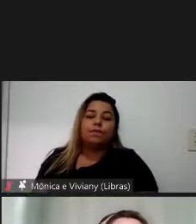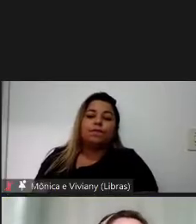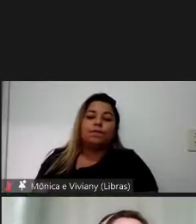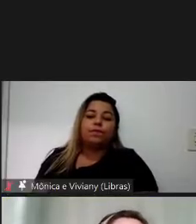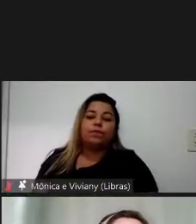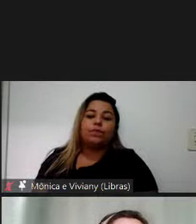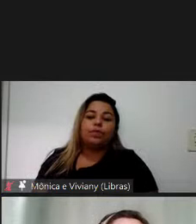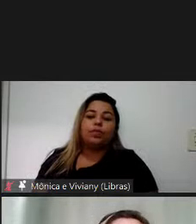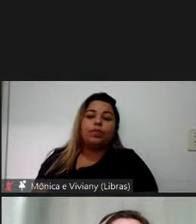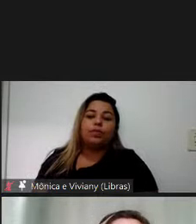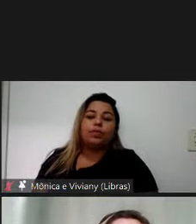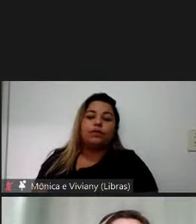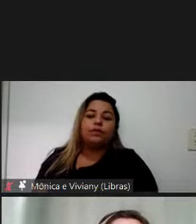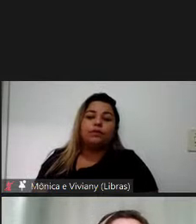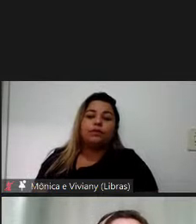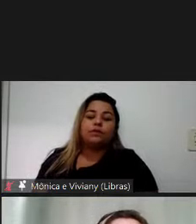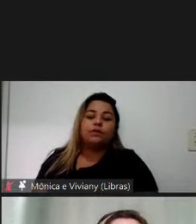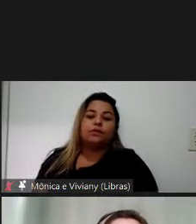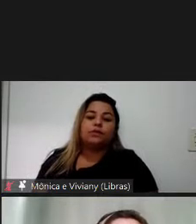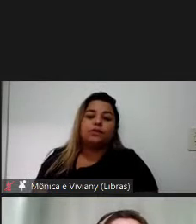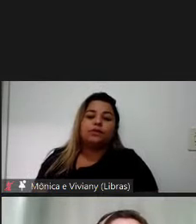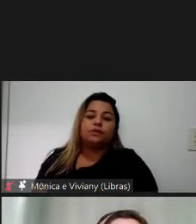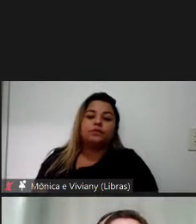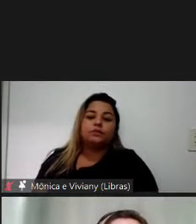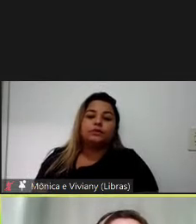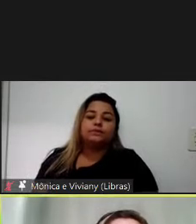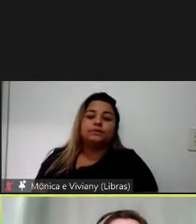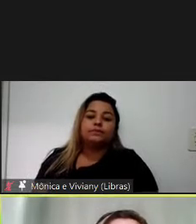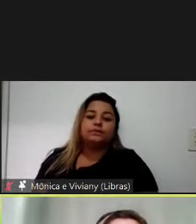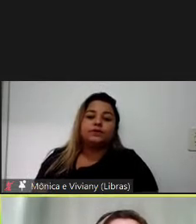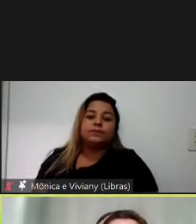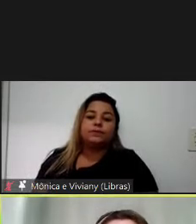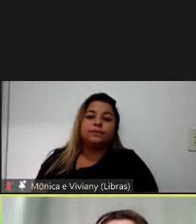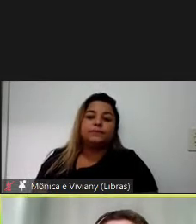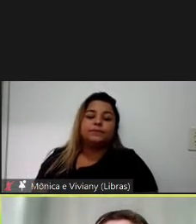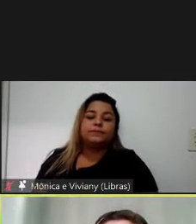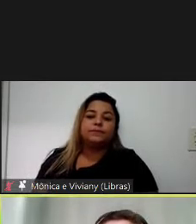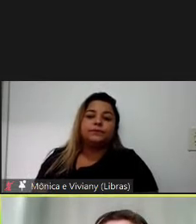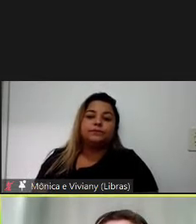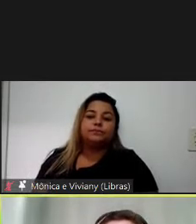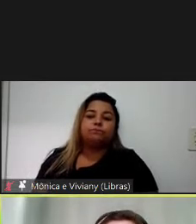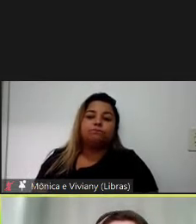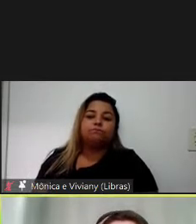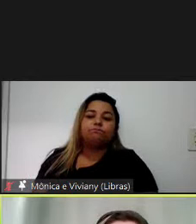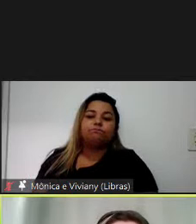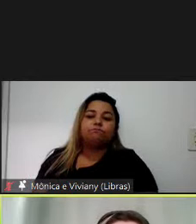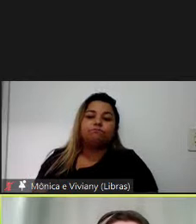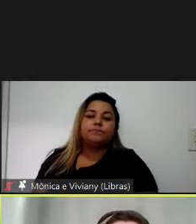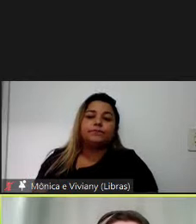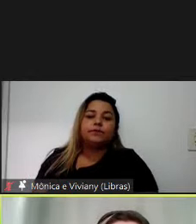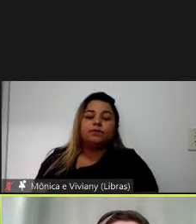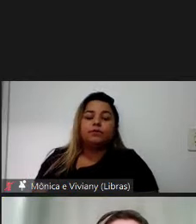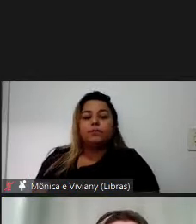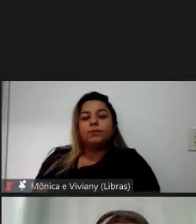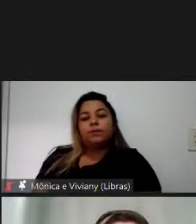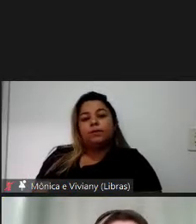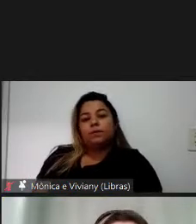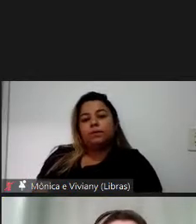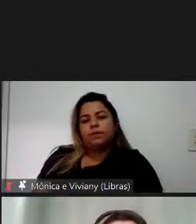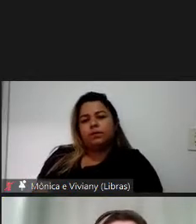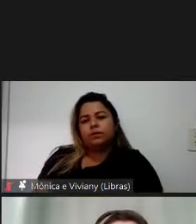you. Caiu? I think we lost her connection. So the presentation is done by